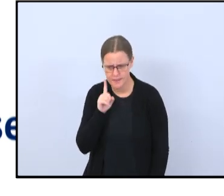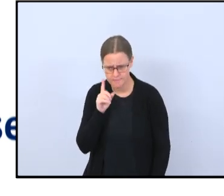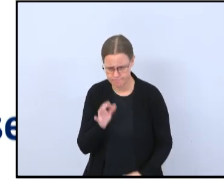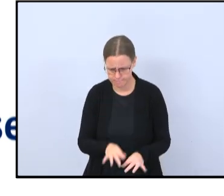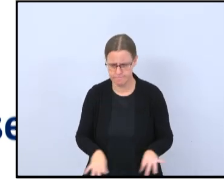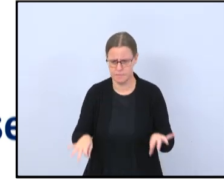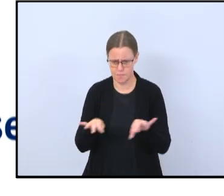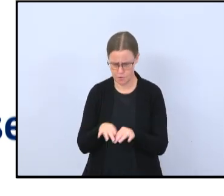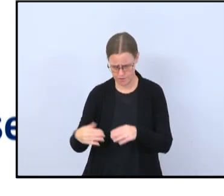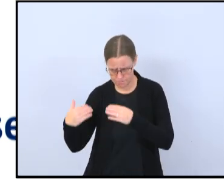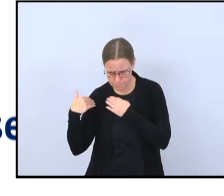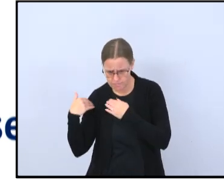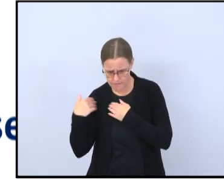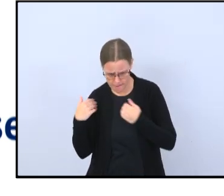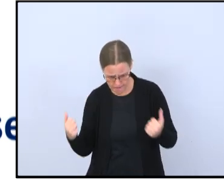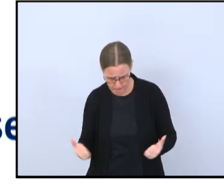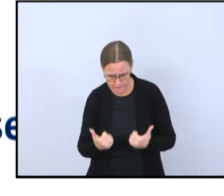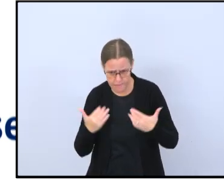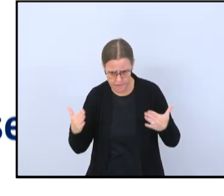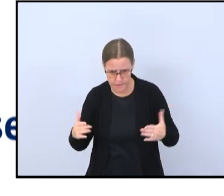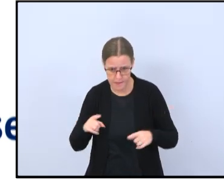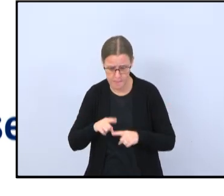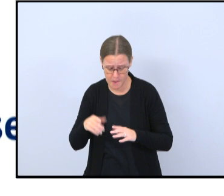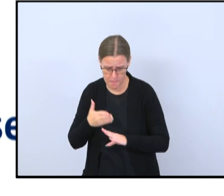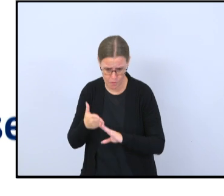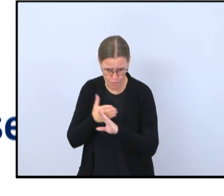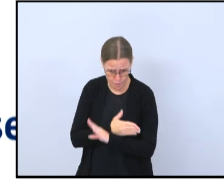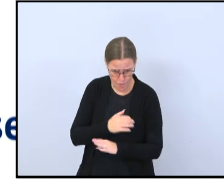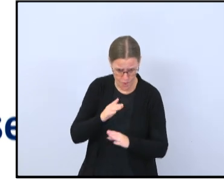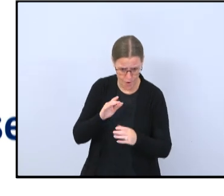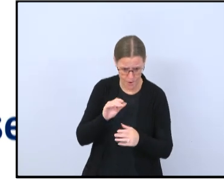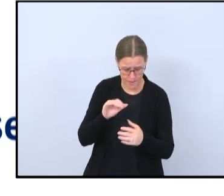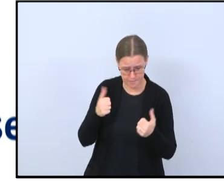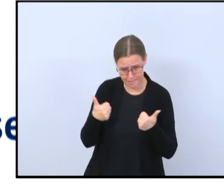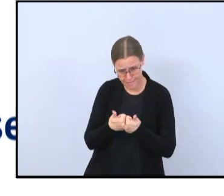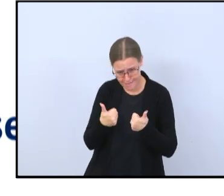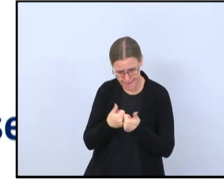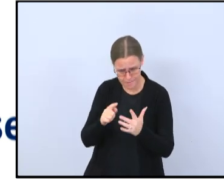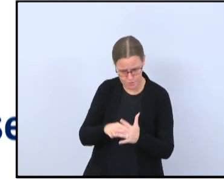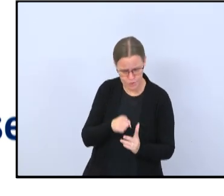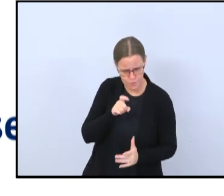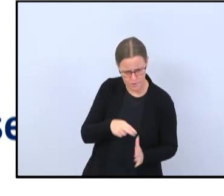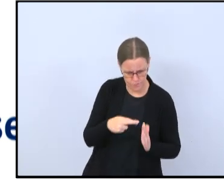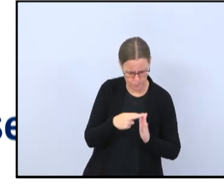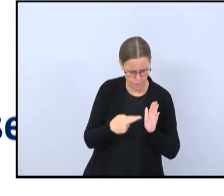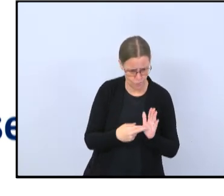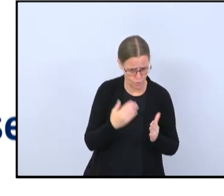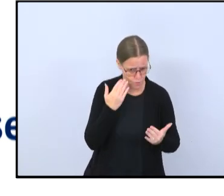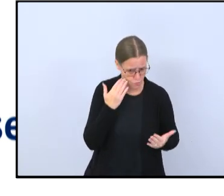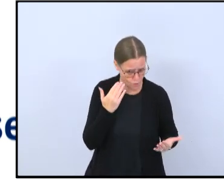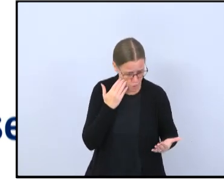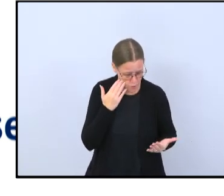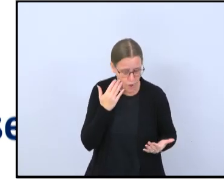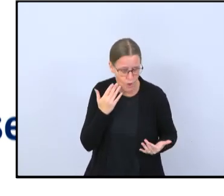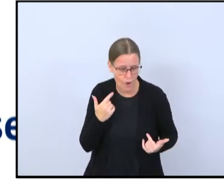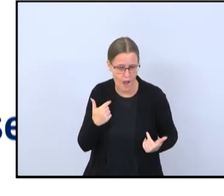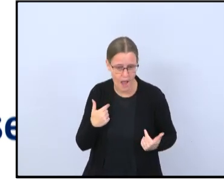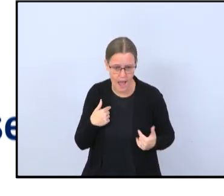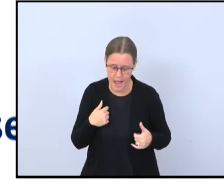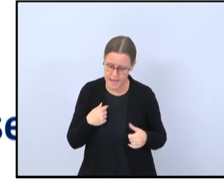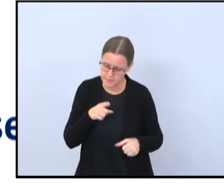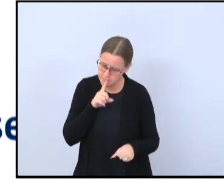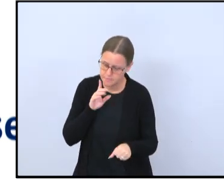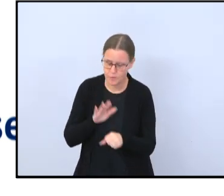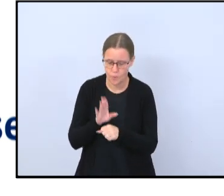I strongly believe that we must know the rules of the game before the game begins. I stand by the fact that our standard will be excellence in all that we